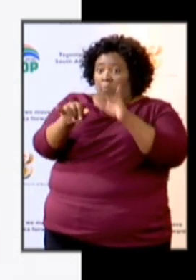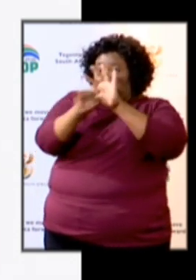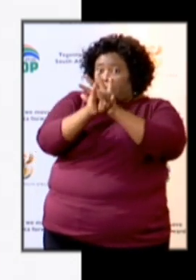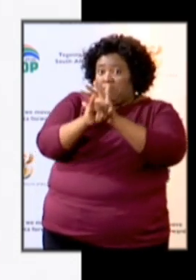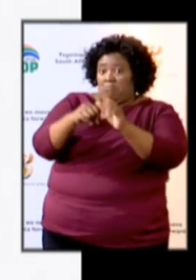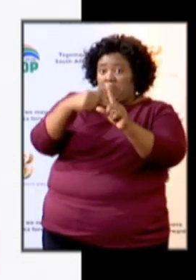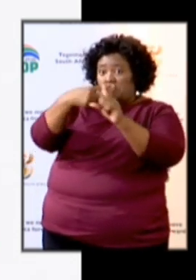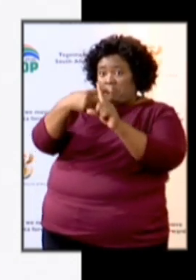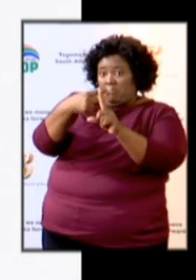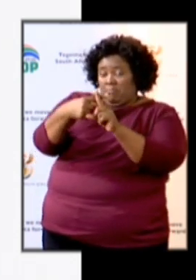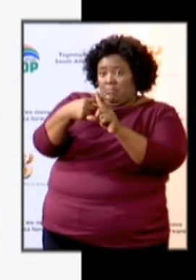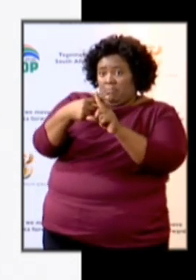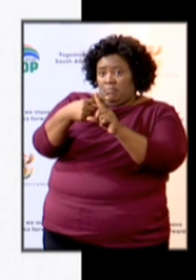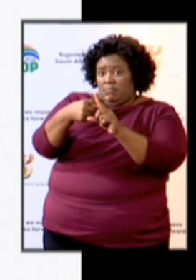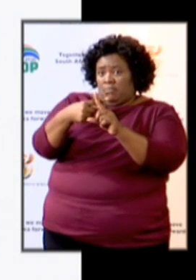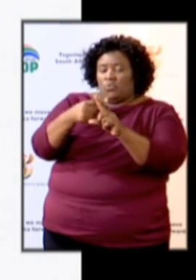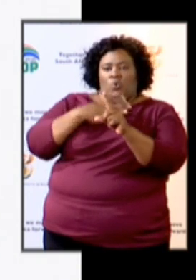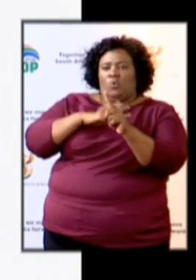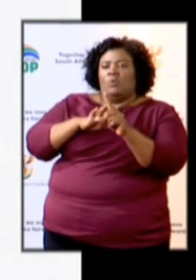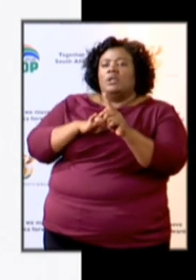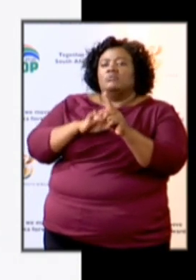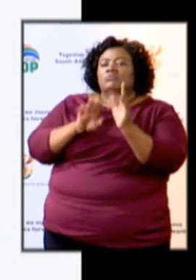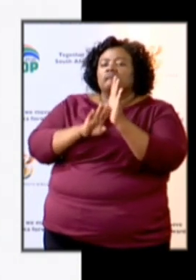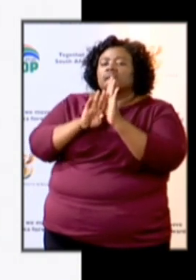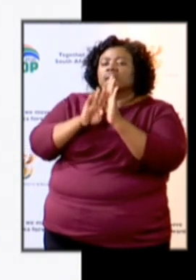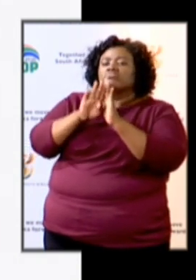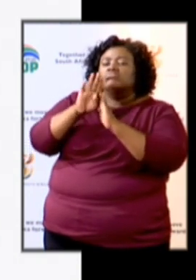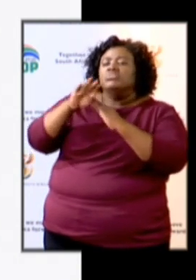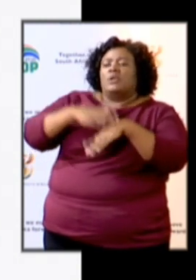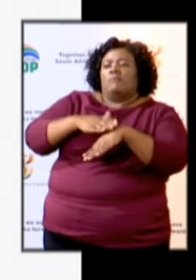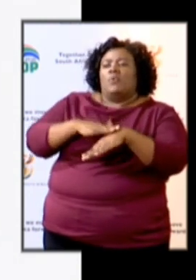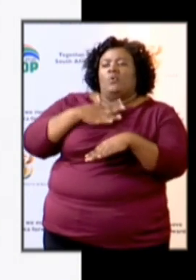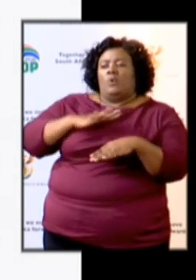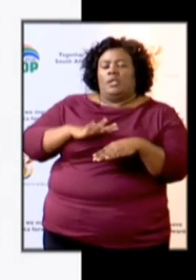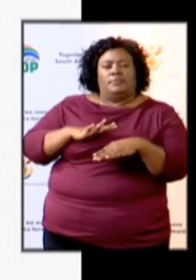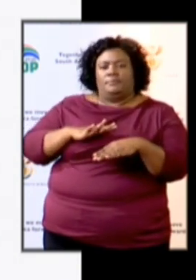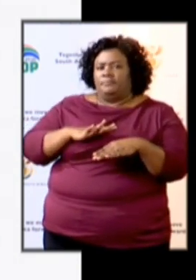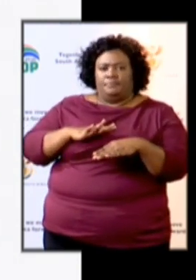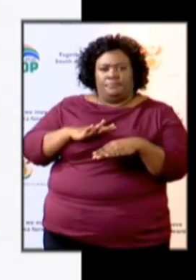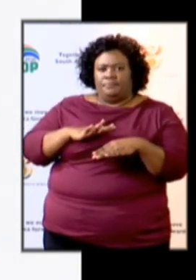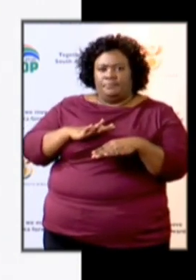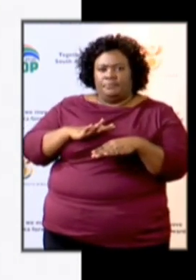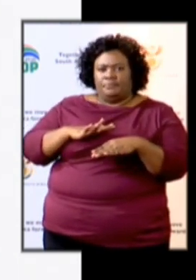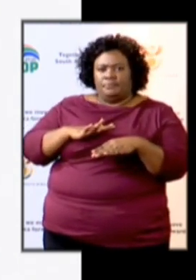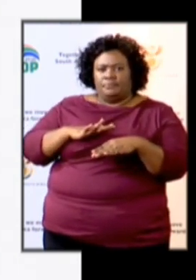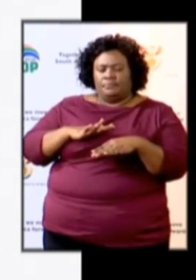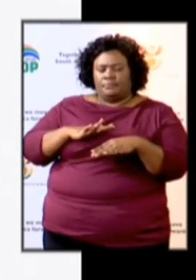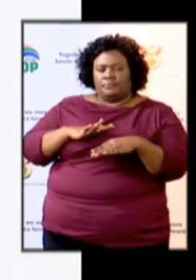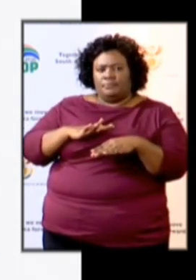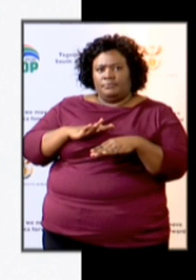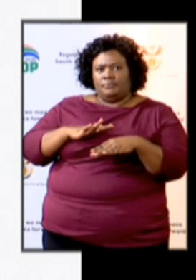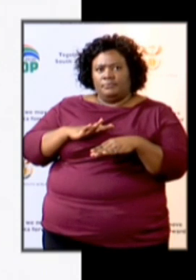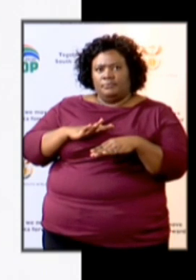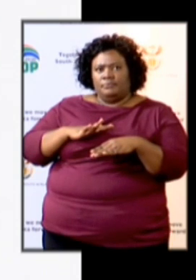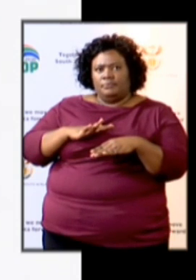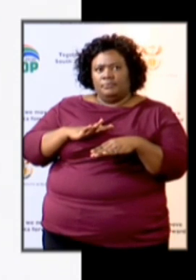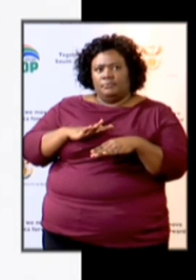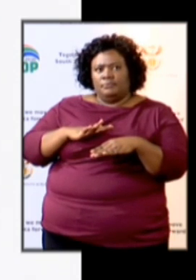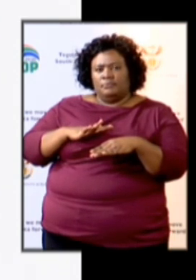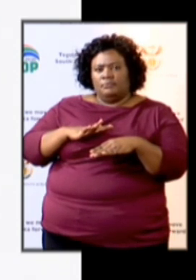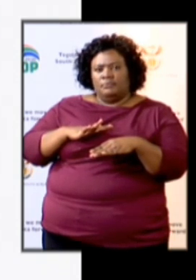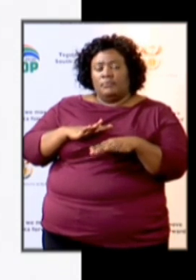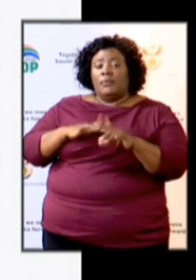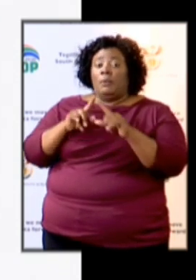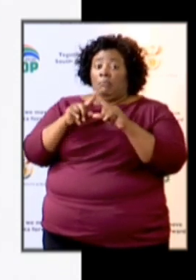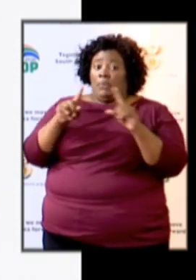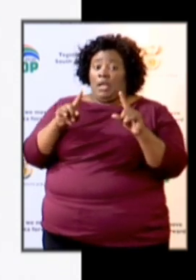don't increase too much, the proportion of those who are tested don't increase too much.